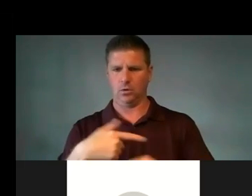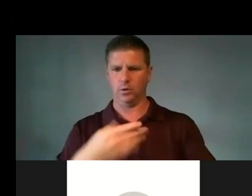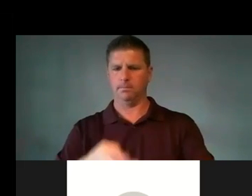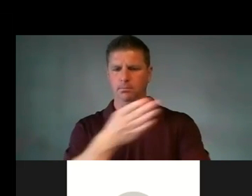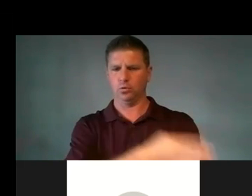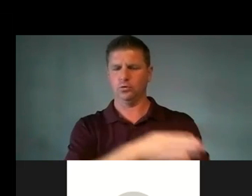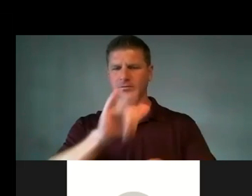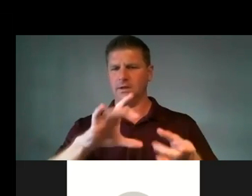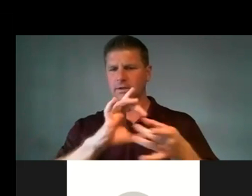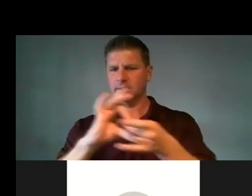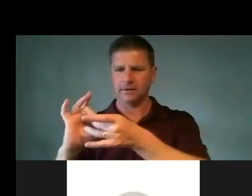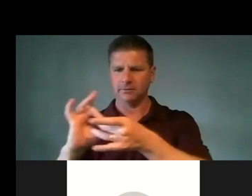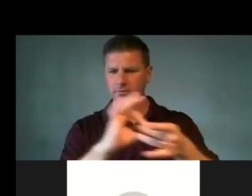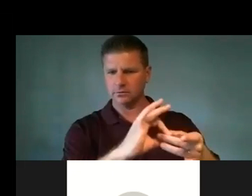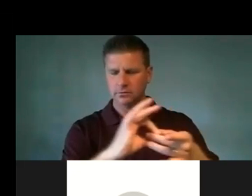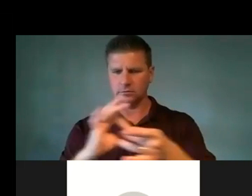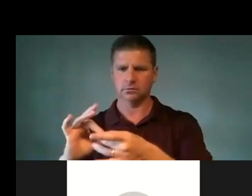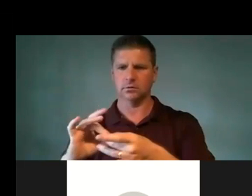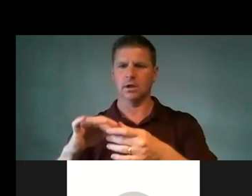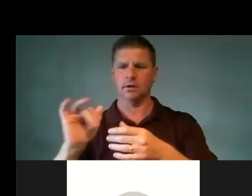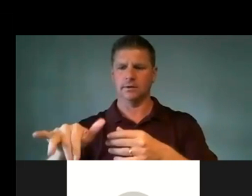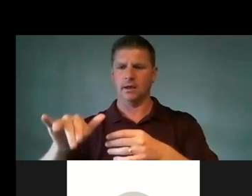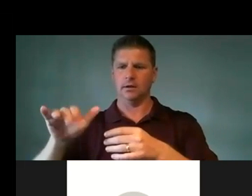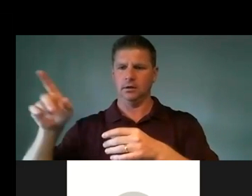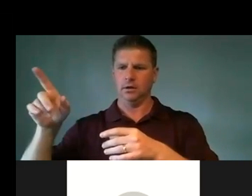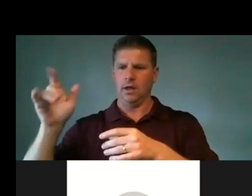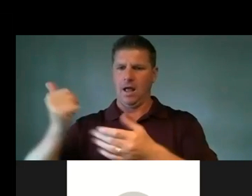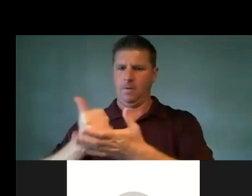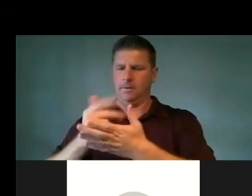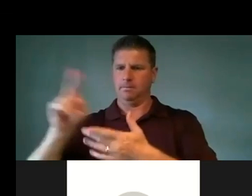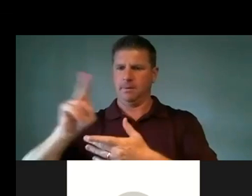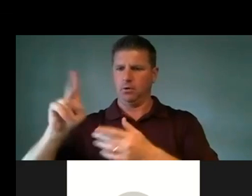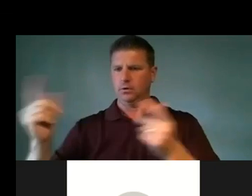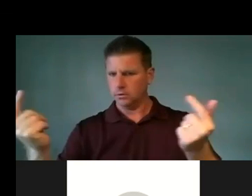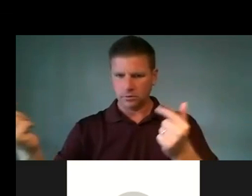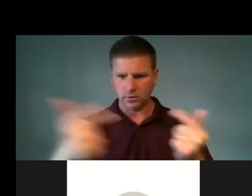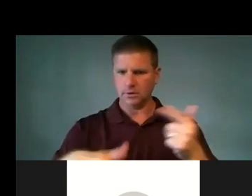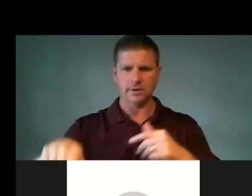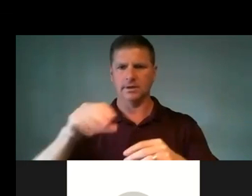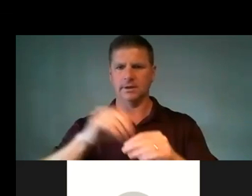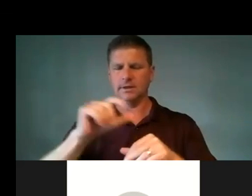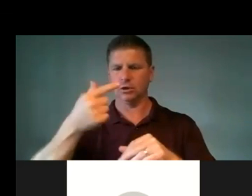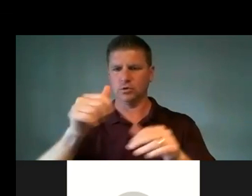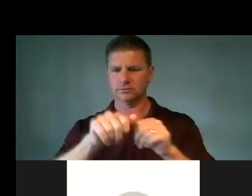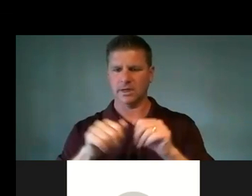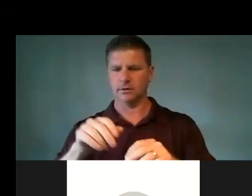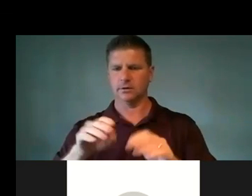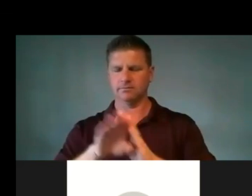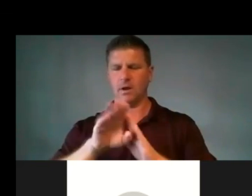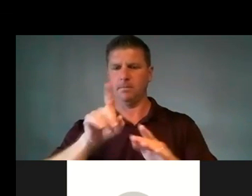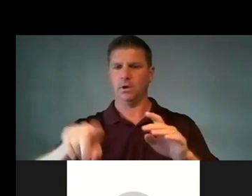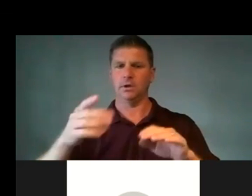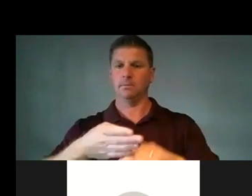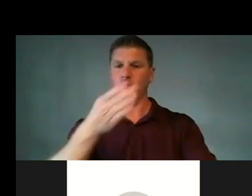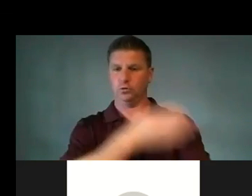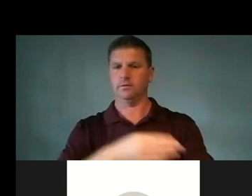And so this draws people into the development, into green spaces in the development, but improves the connectivity into the